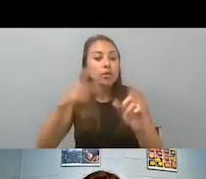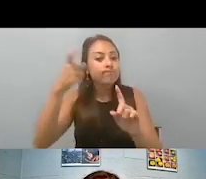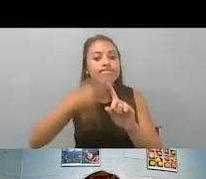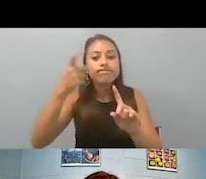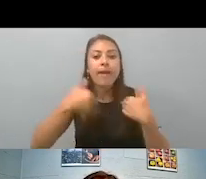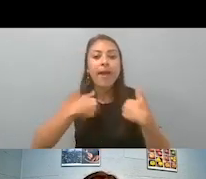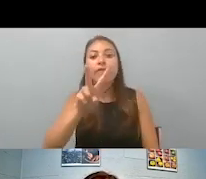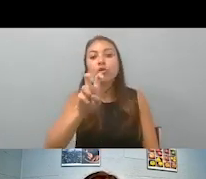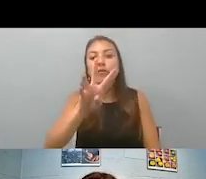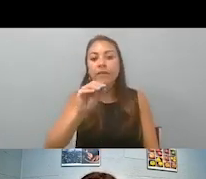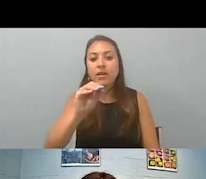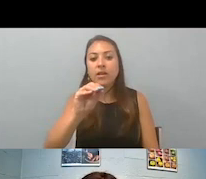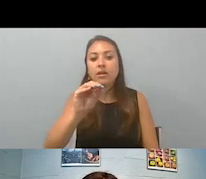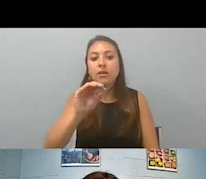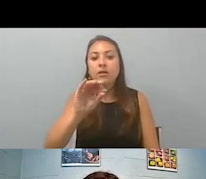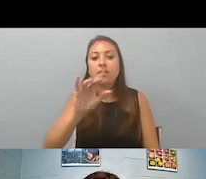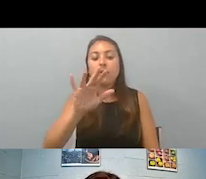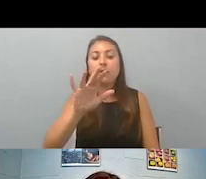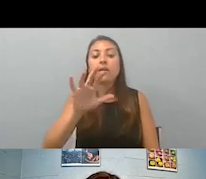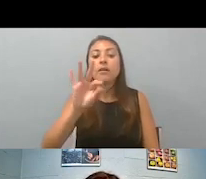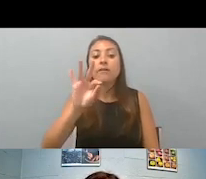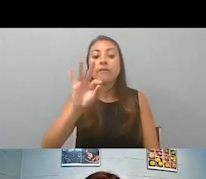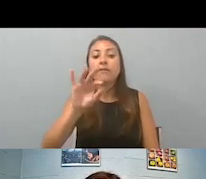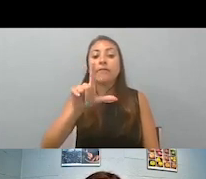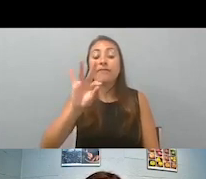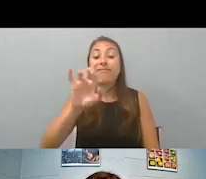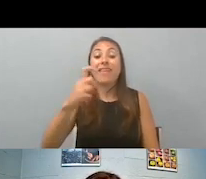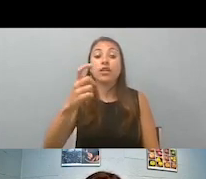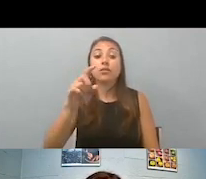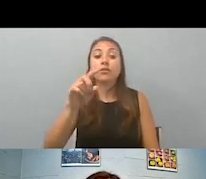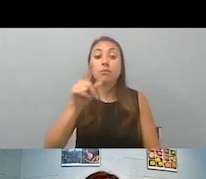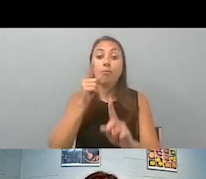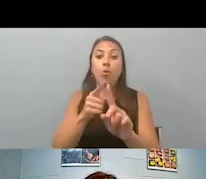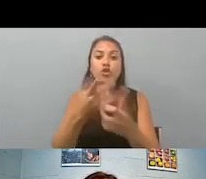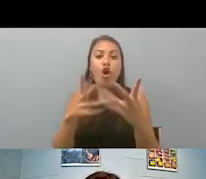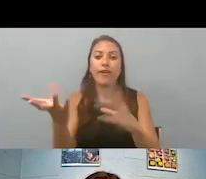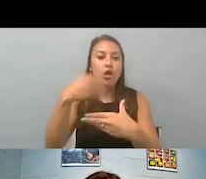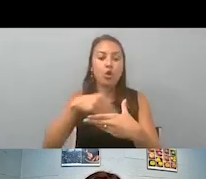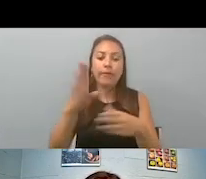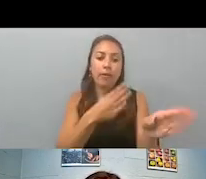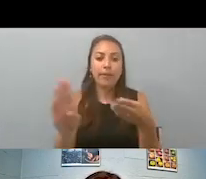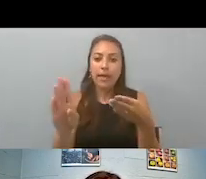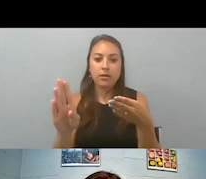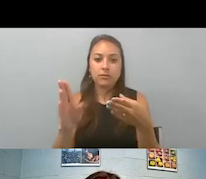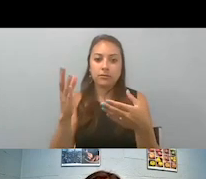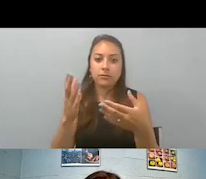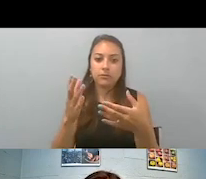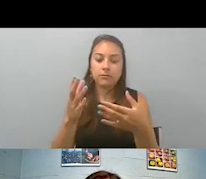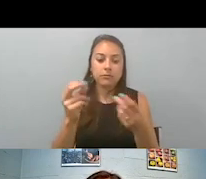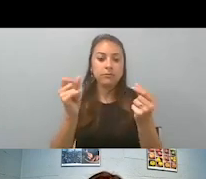their ID. So if you want to keep the Flex 20 plan, there isn't anything that you need to do. If you did want to switch to the